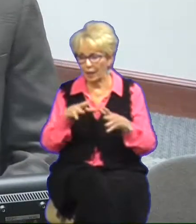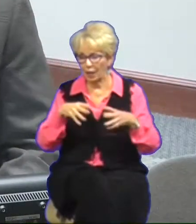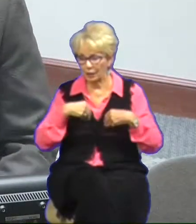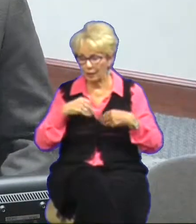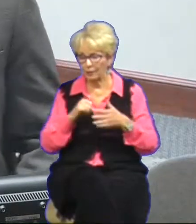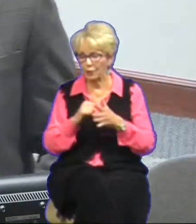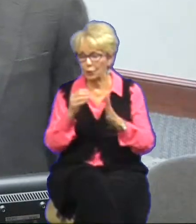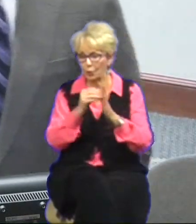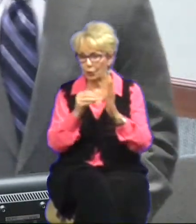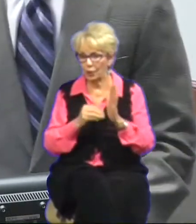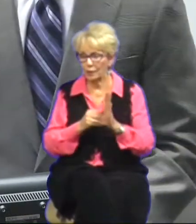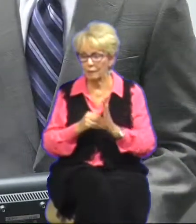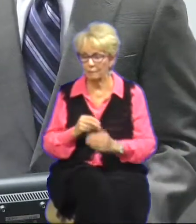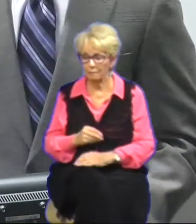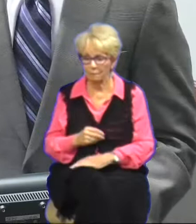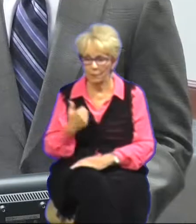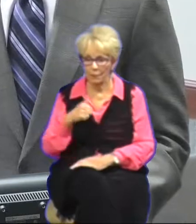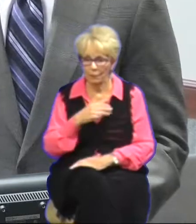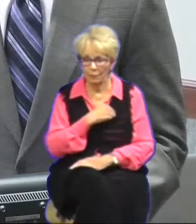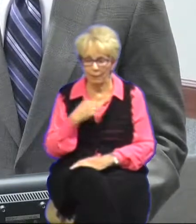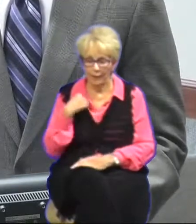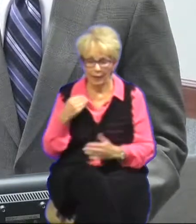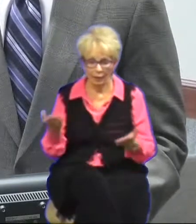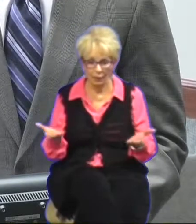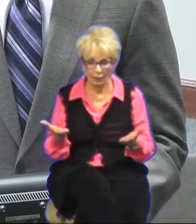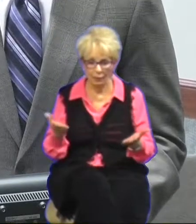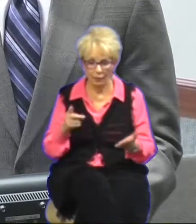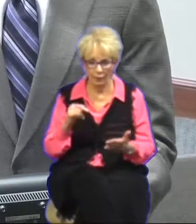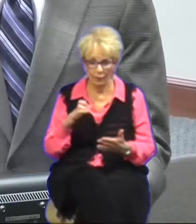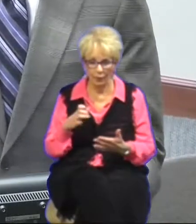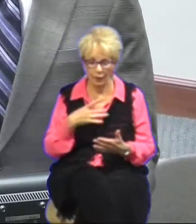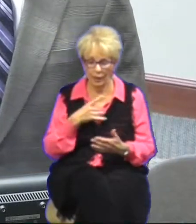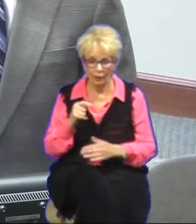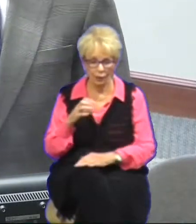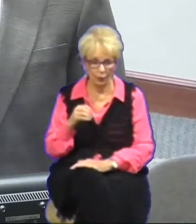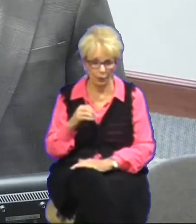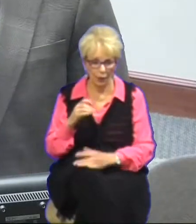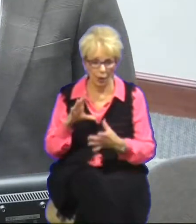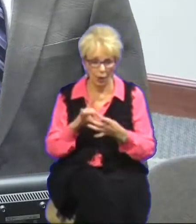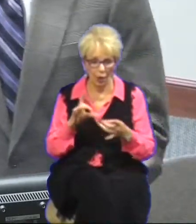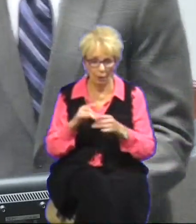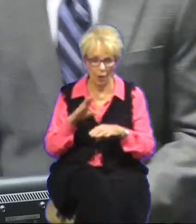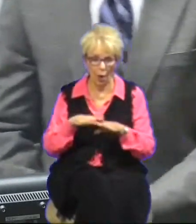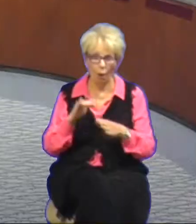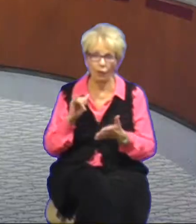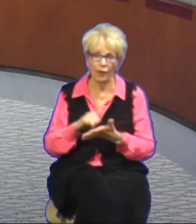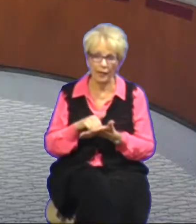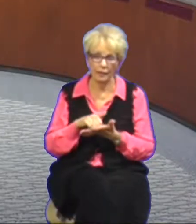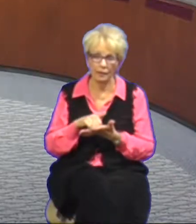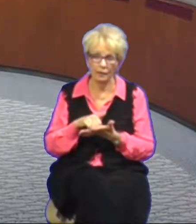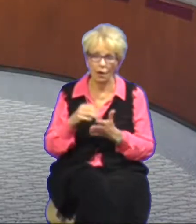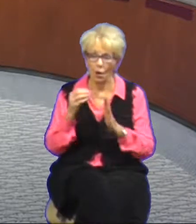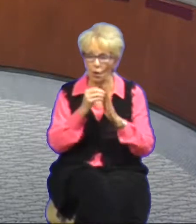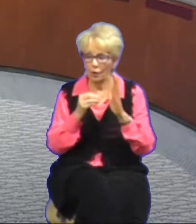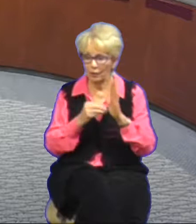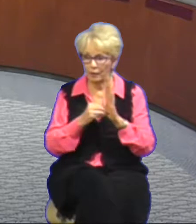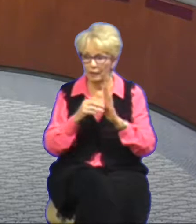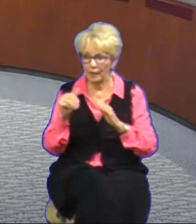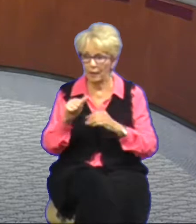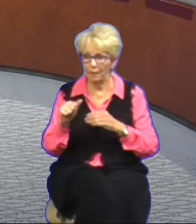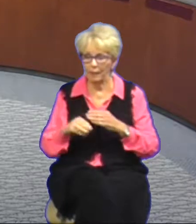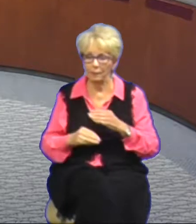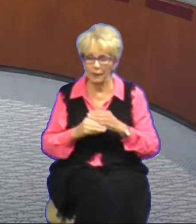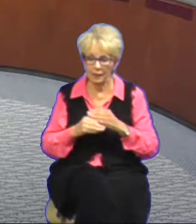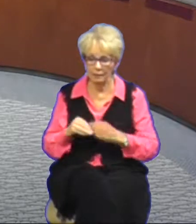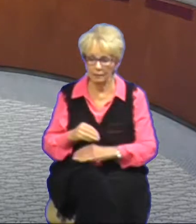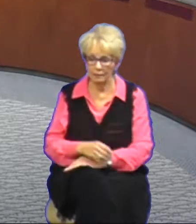ordinance. Do any members present in the public would like to comment on this ordinance amendment?